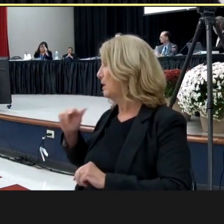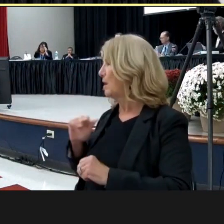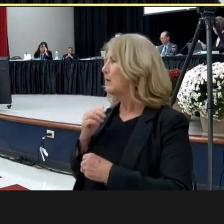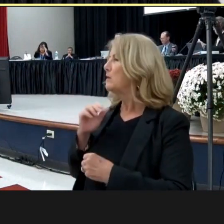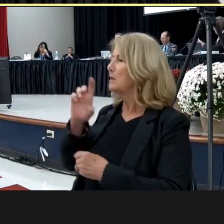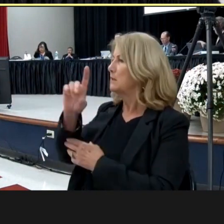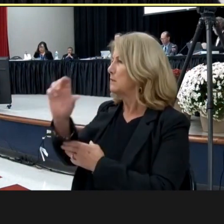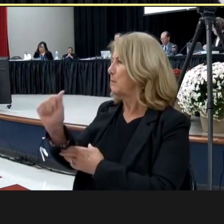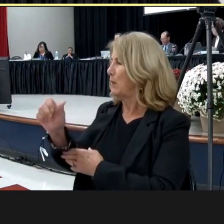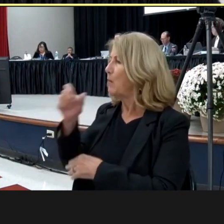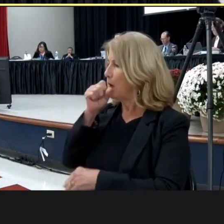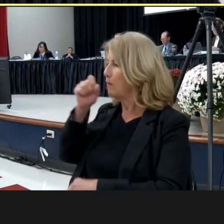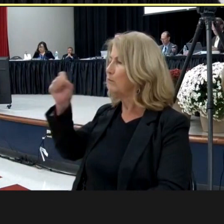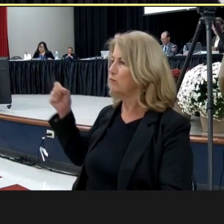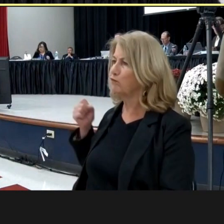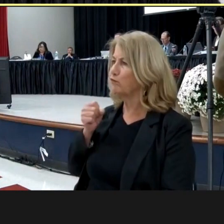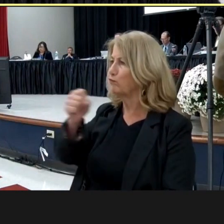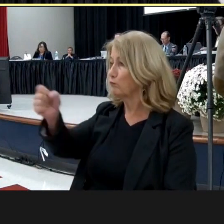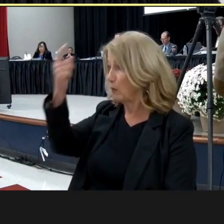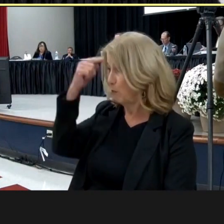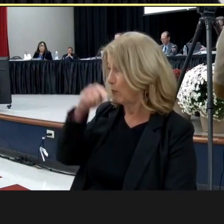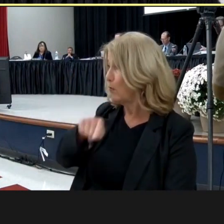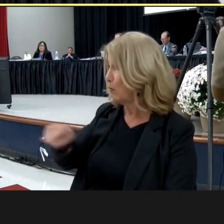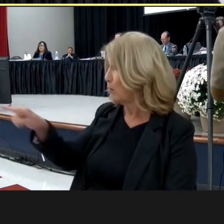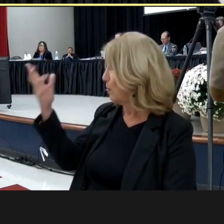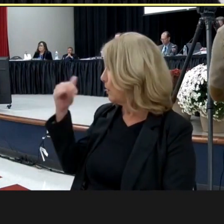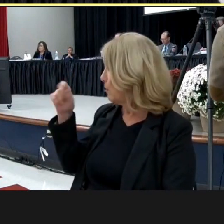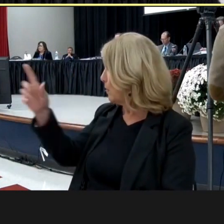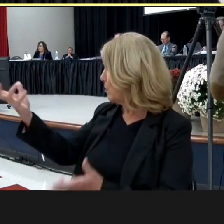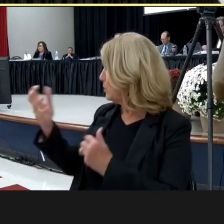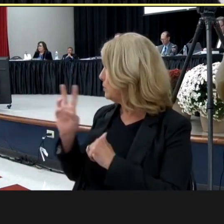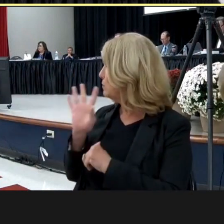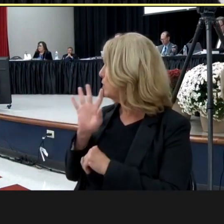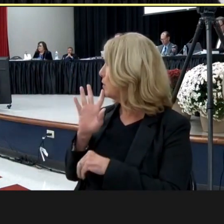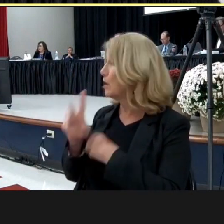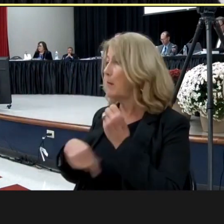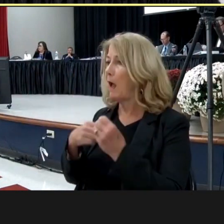to you. Is there anyone present who would like to speak on a work session item?